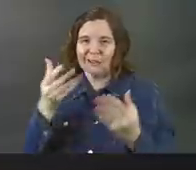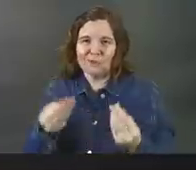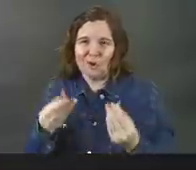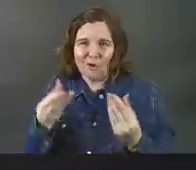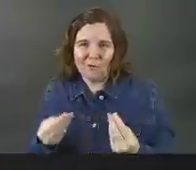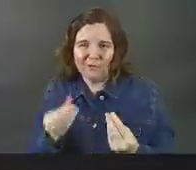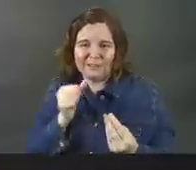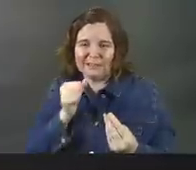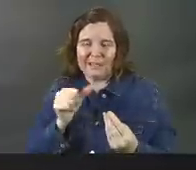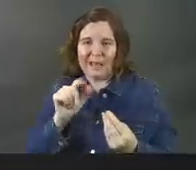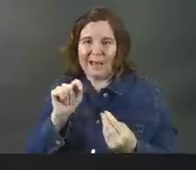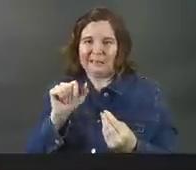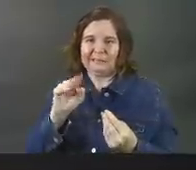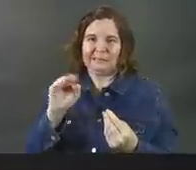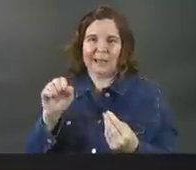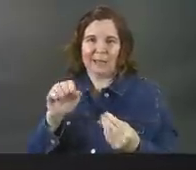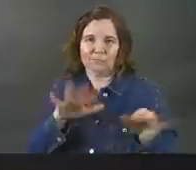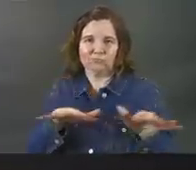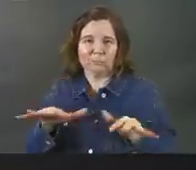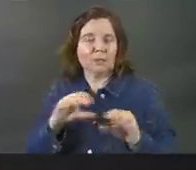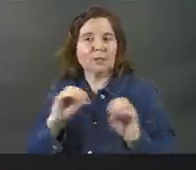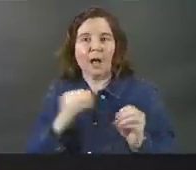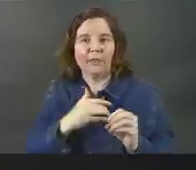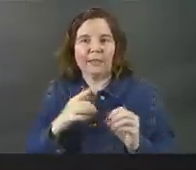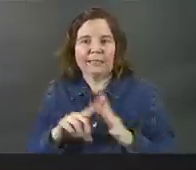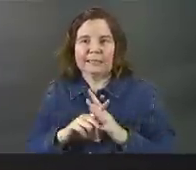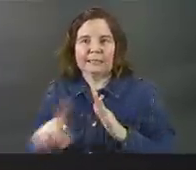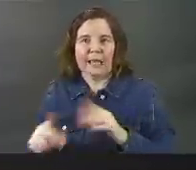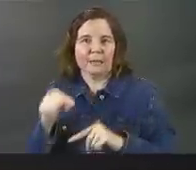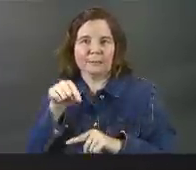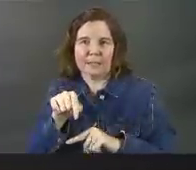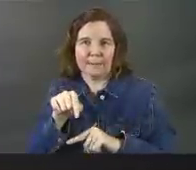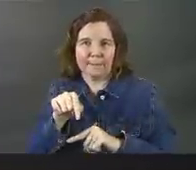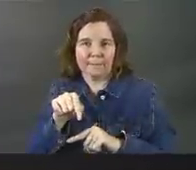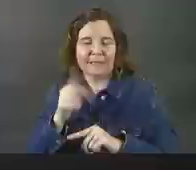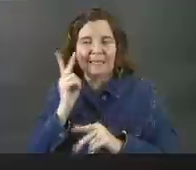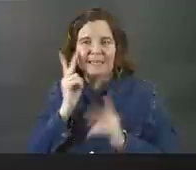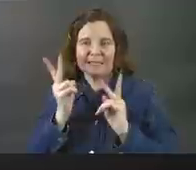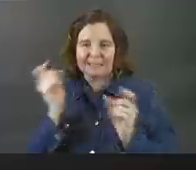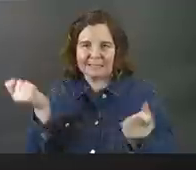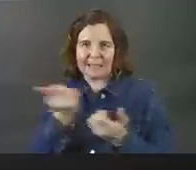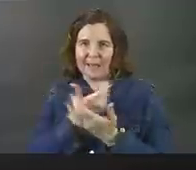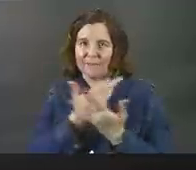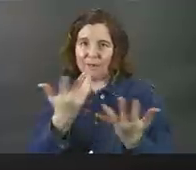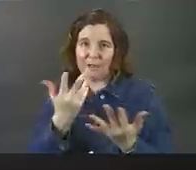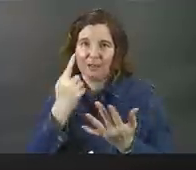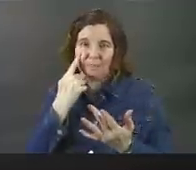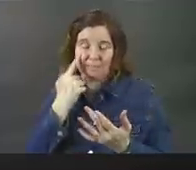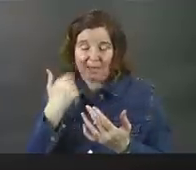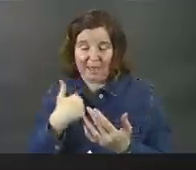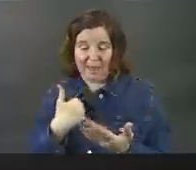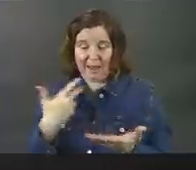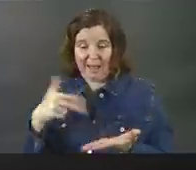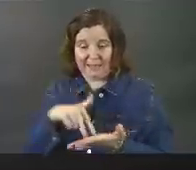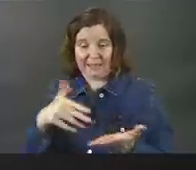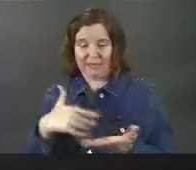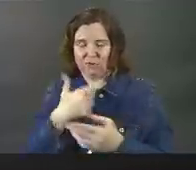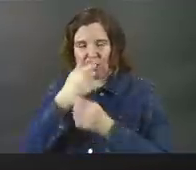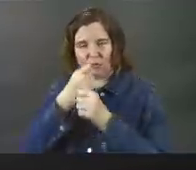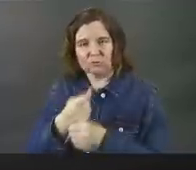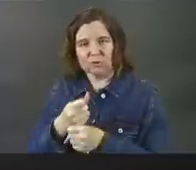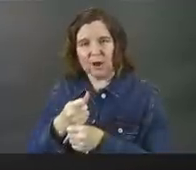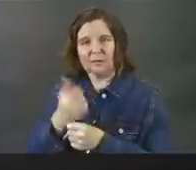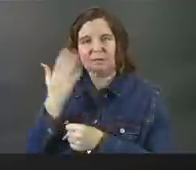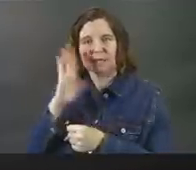soft. God is not tame. Nothing escapes him. He sees it all. And I stand right here and I